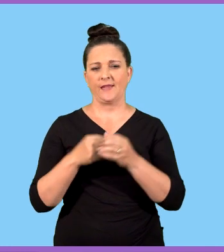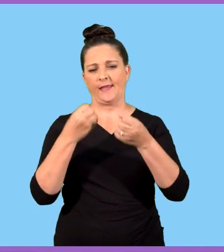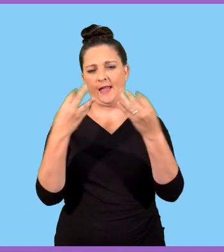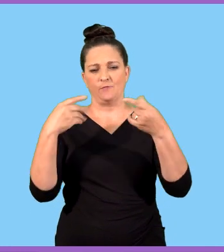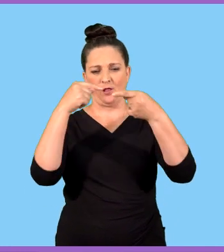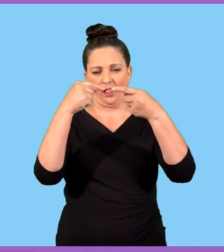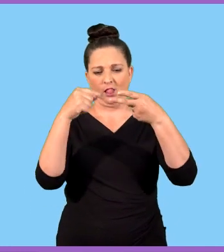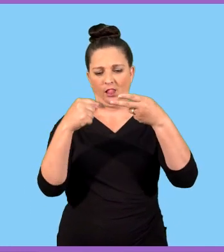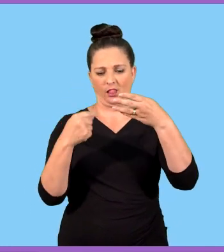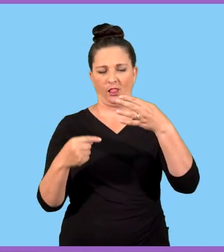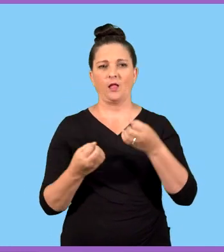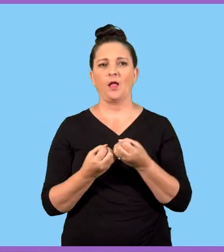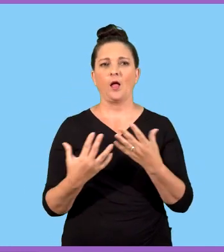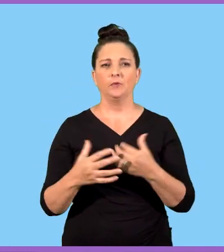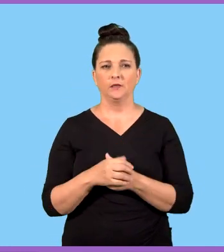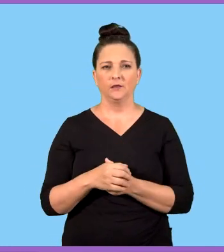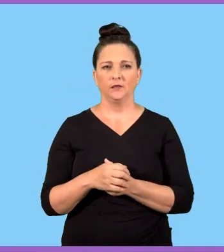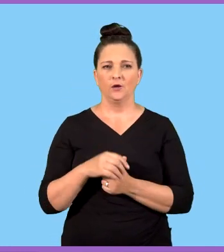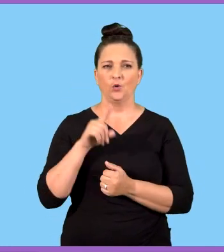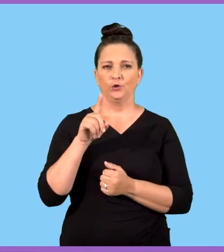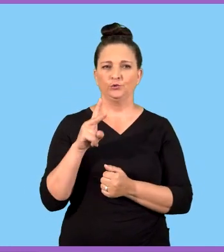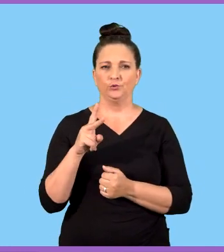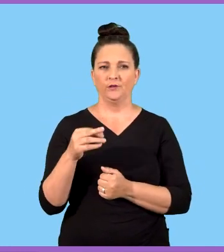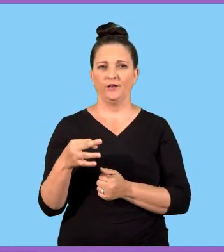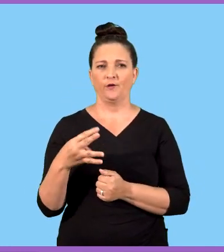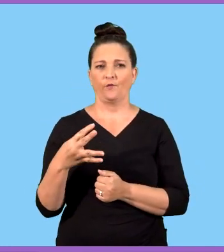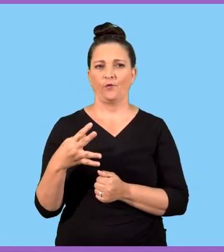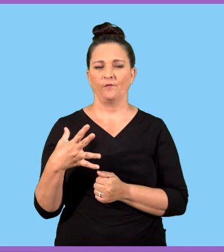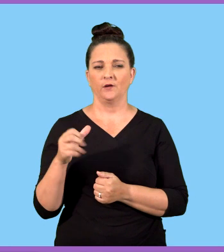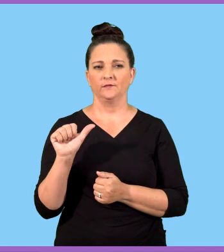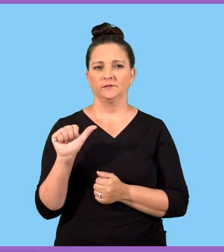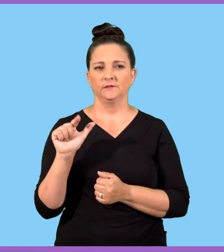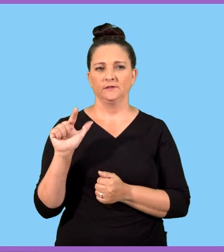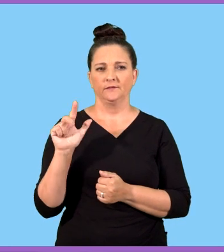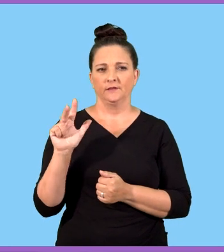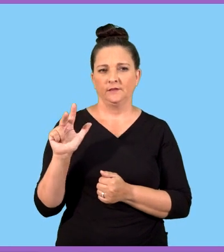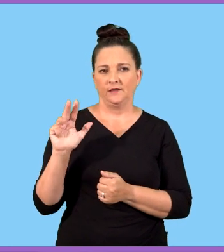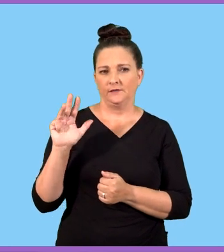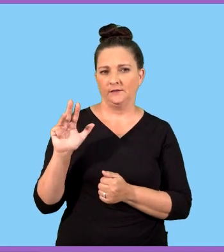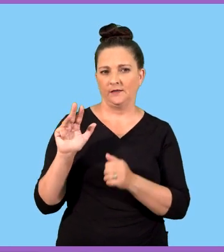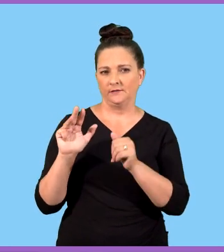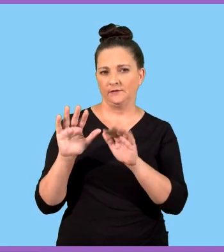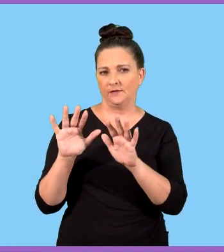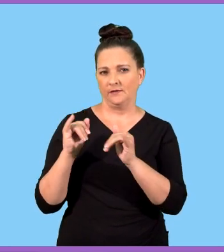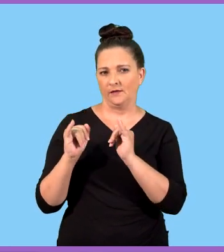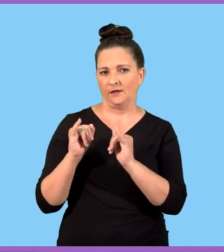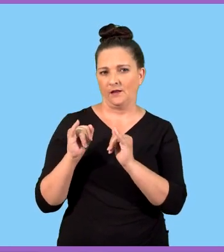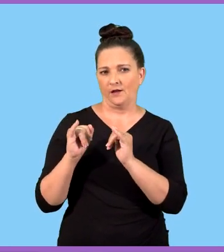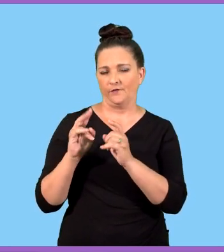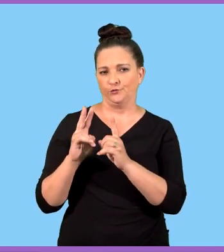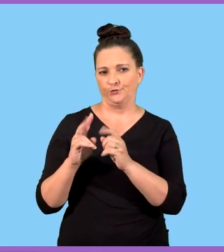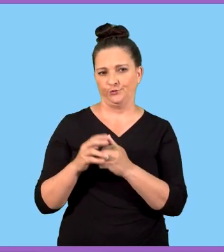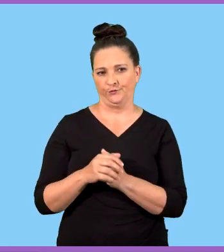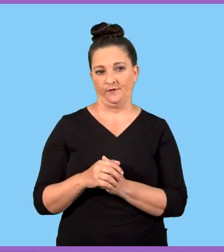this by, if I count, there's 1, 2, 3, 4, 5, 6, 7, 8, 9,